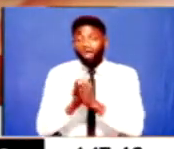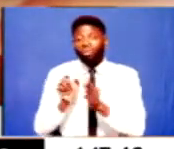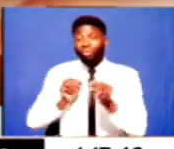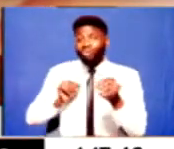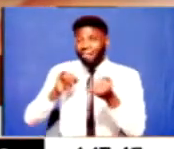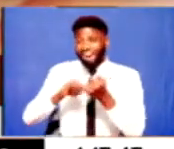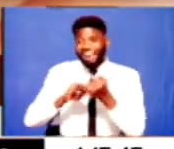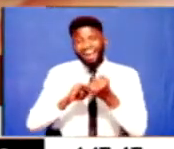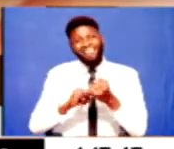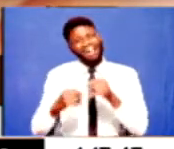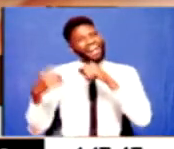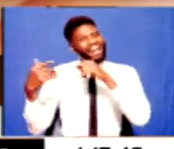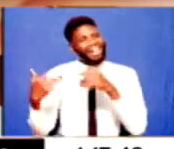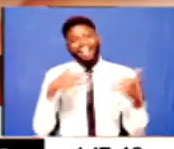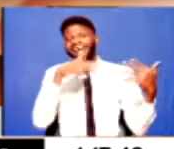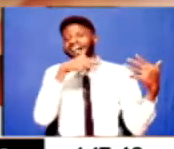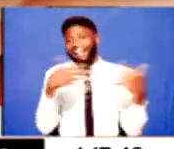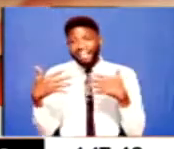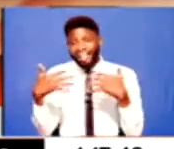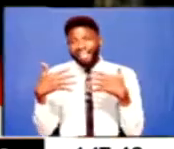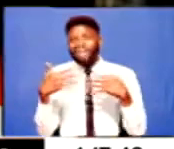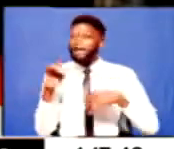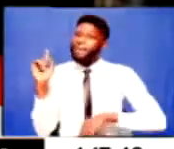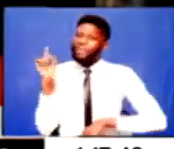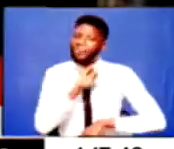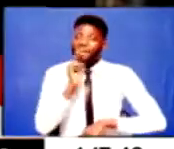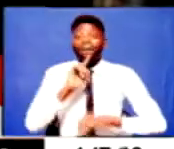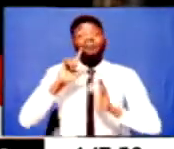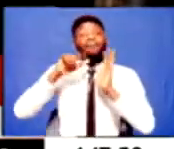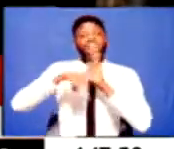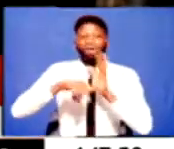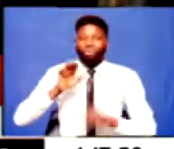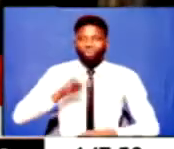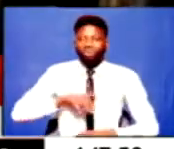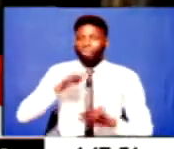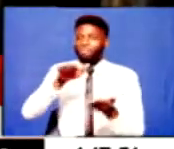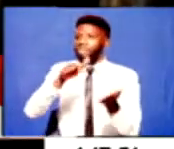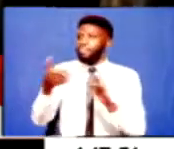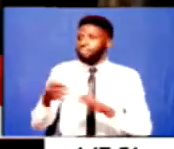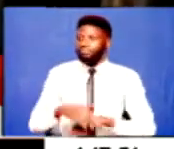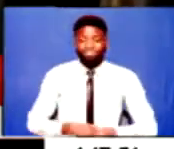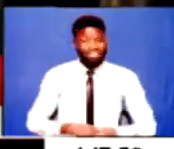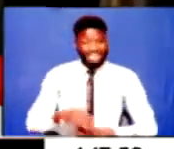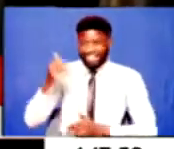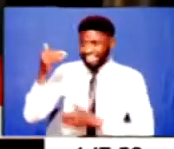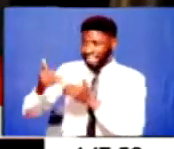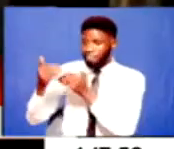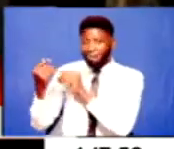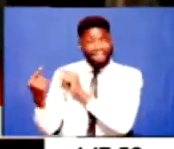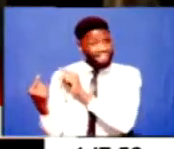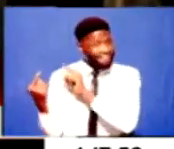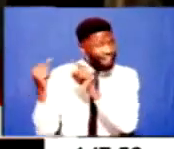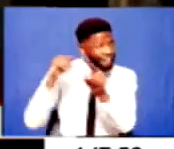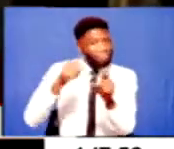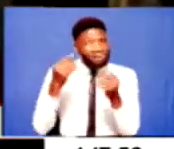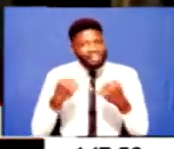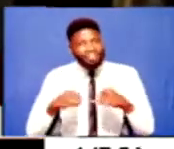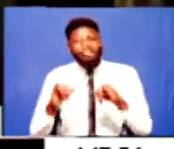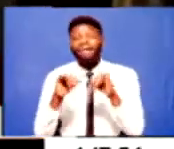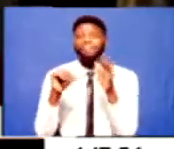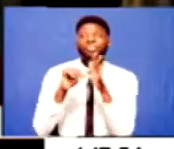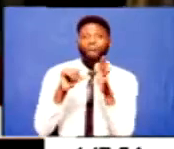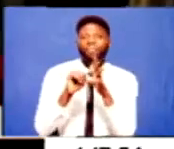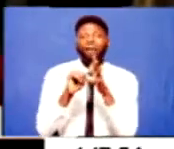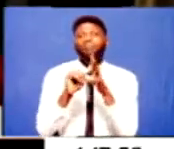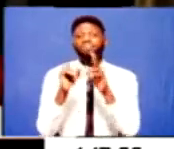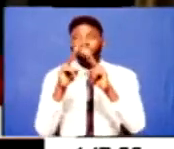the woman dead. Neighbors say they went to quell what they described as an escalating situation, only to